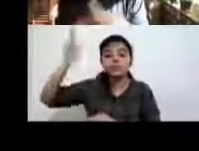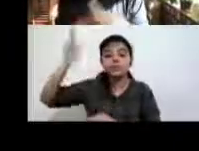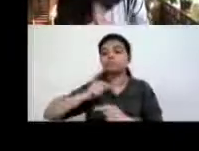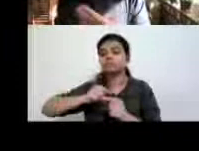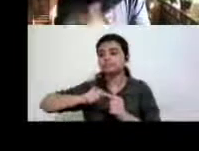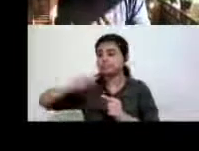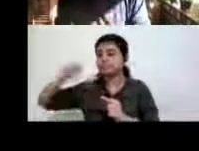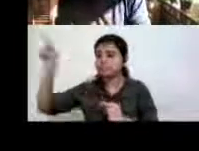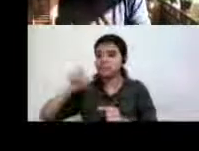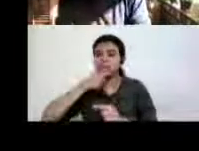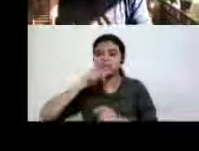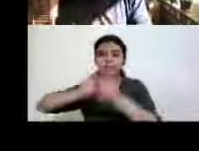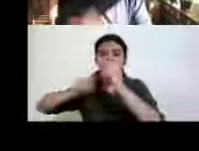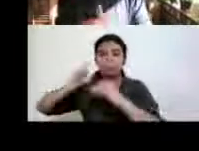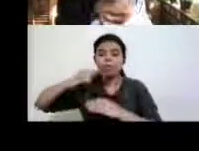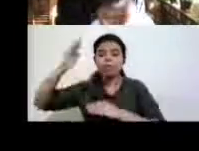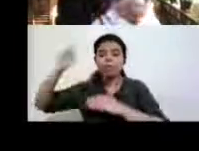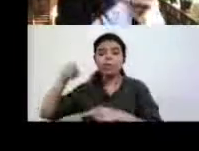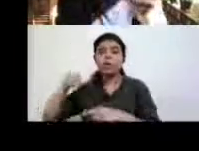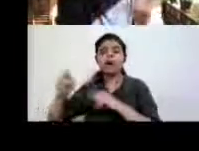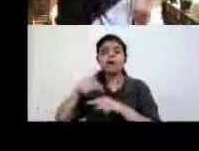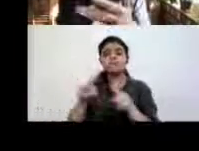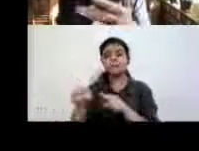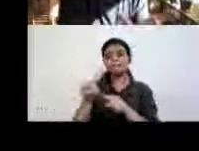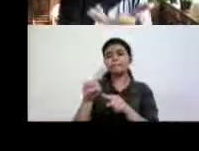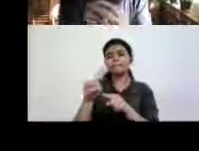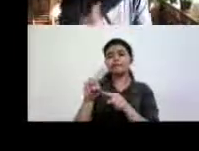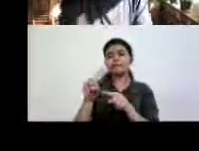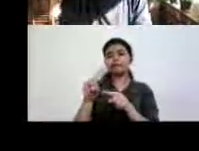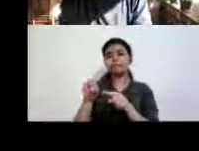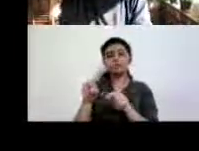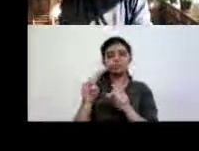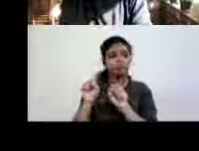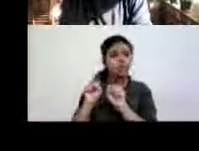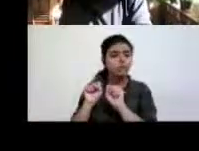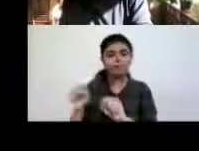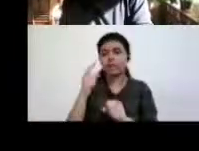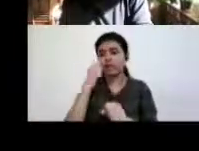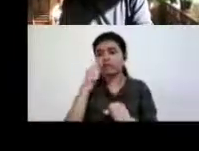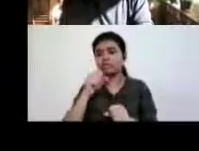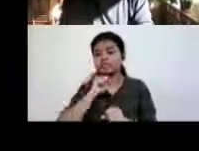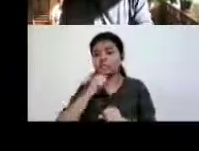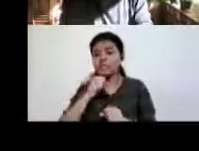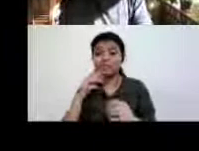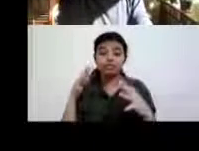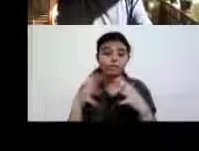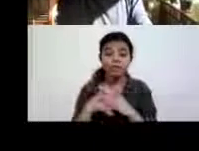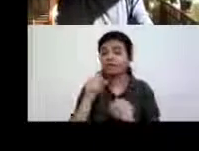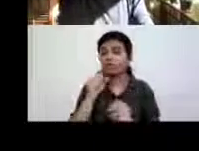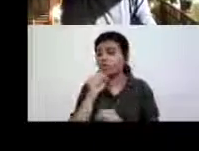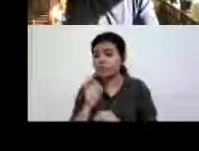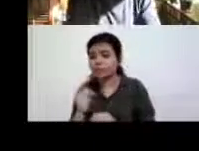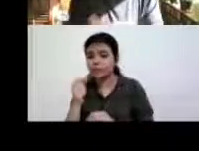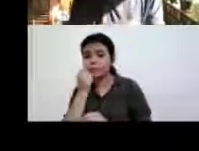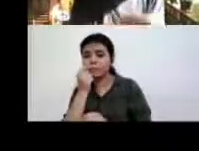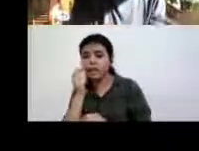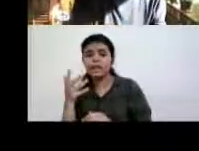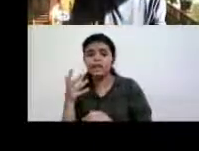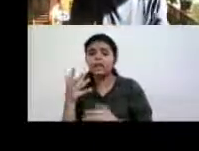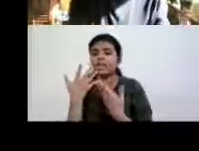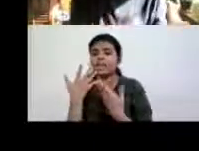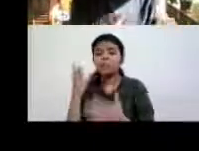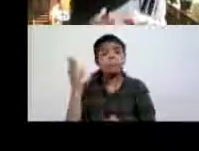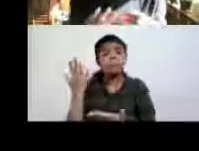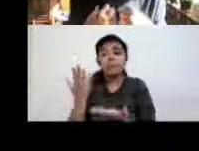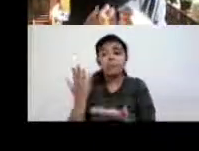because then we are able to reach out to the elderly woman or the elderly man who might not be disabled